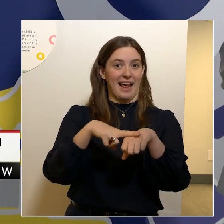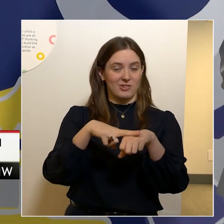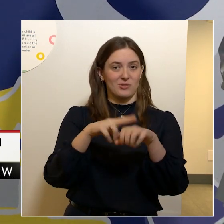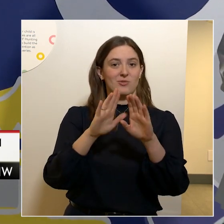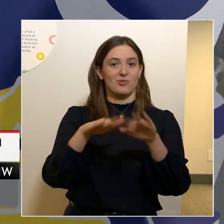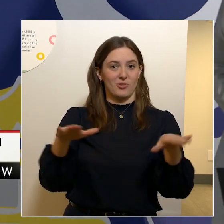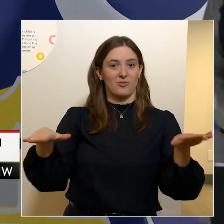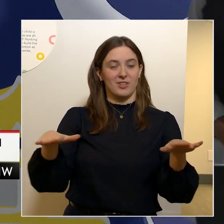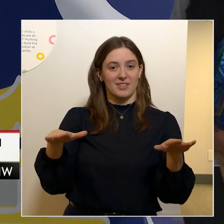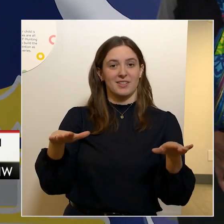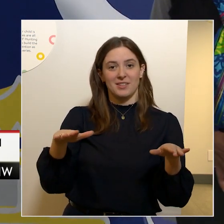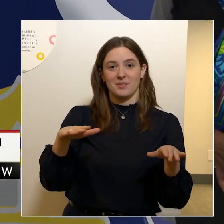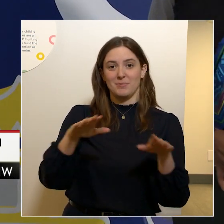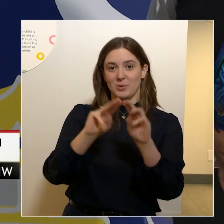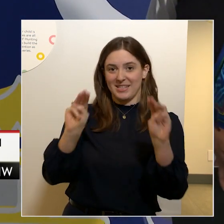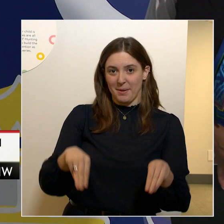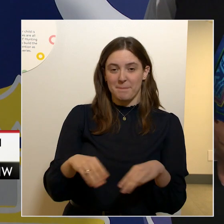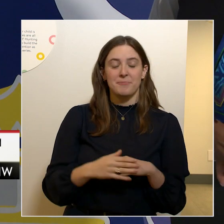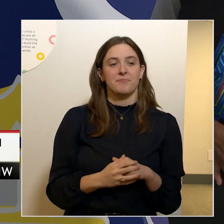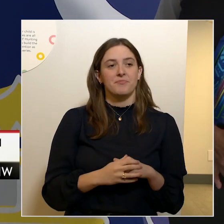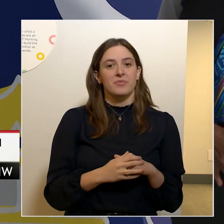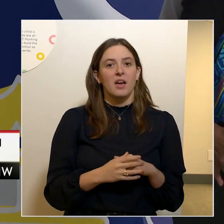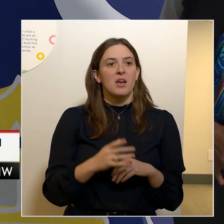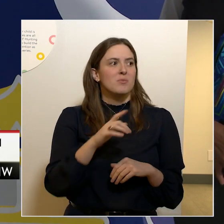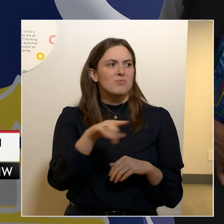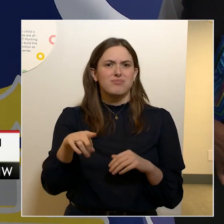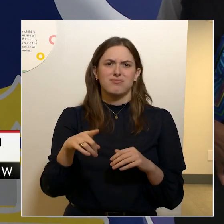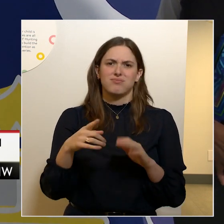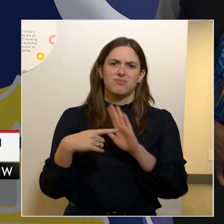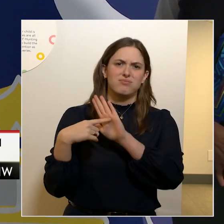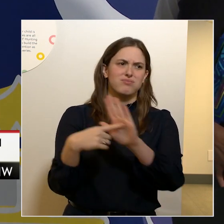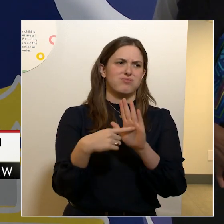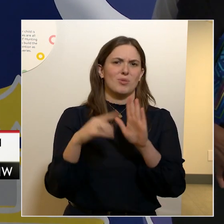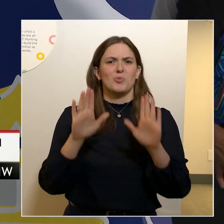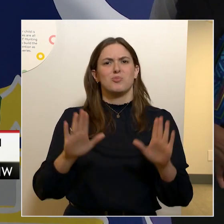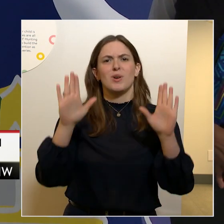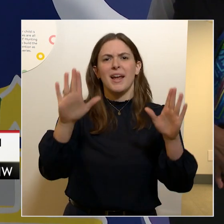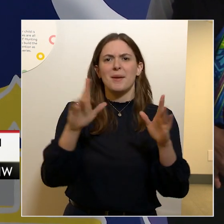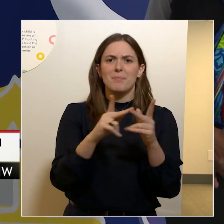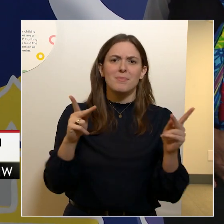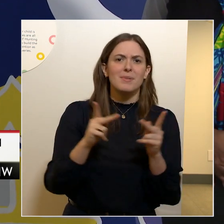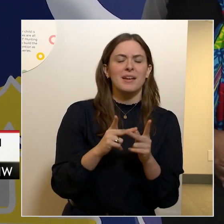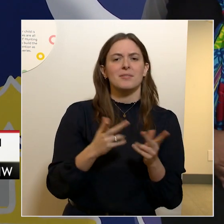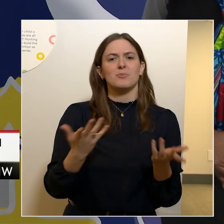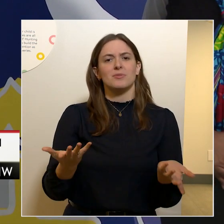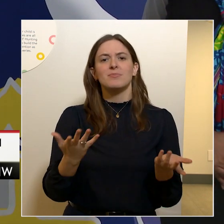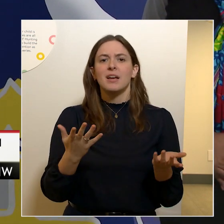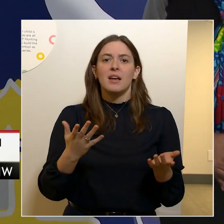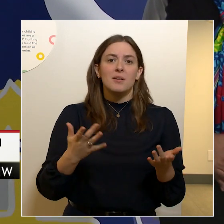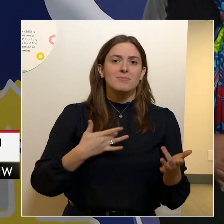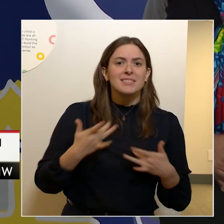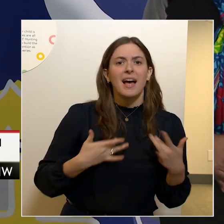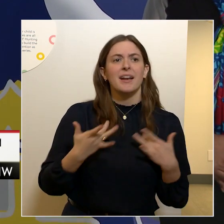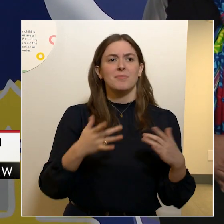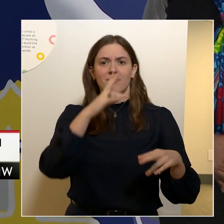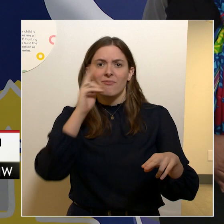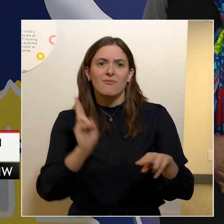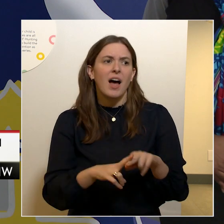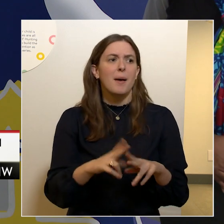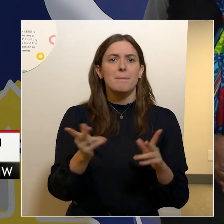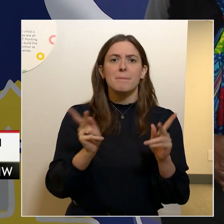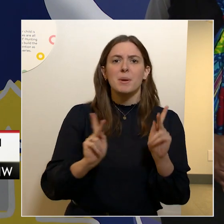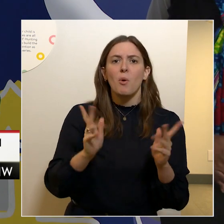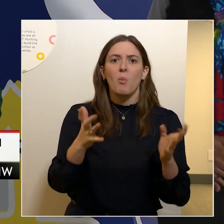and engaging exhibit that our families love and that kids will want to go back to explore time and time again. And I also love